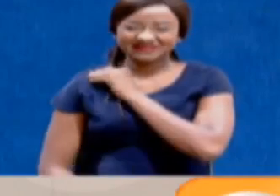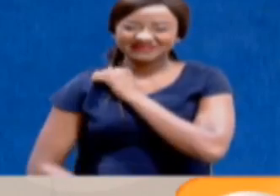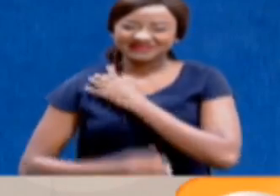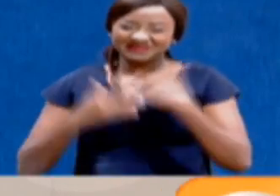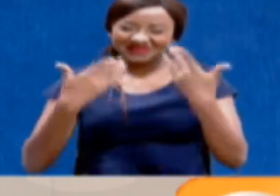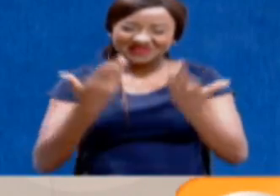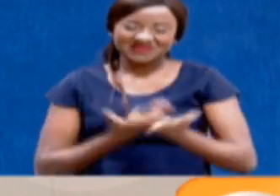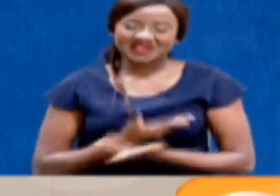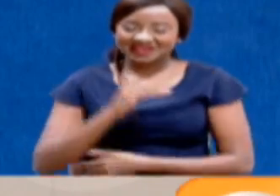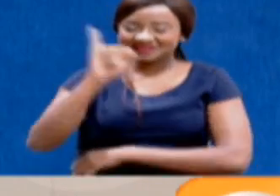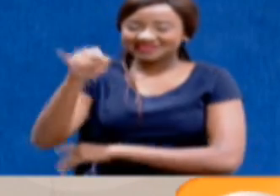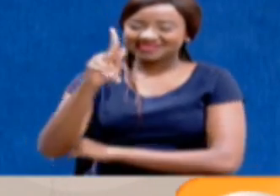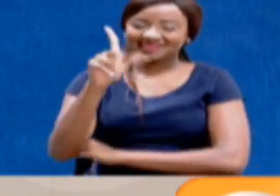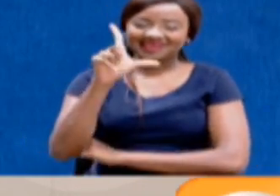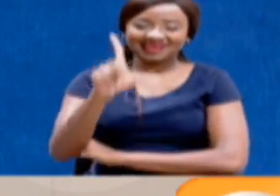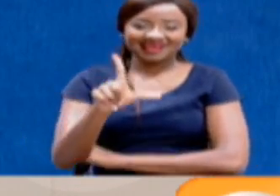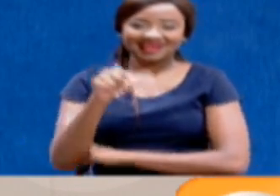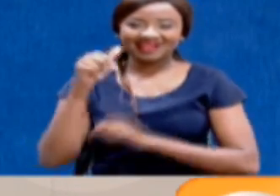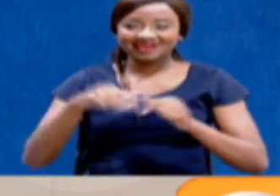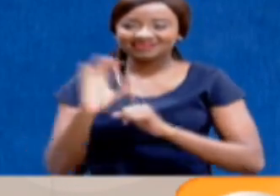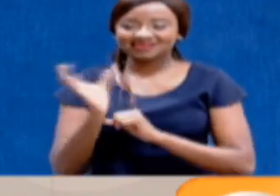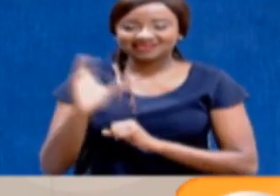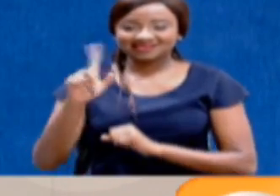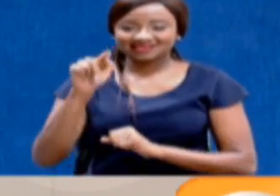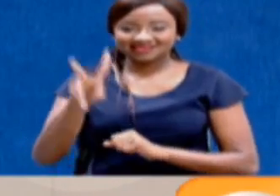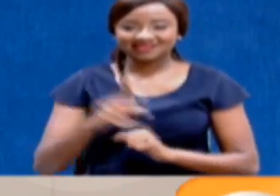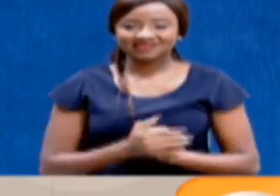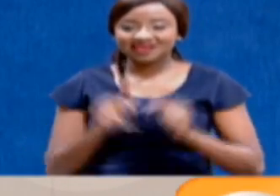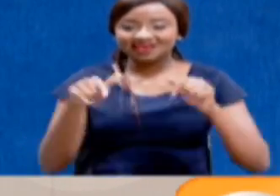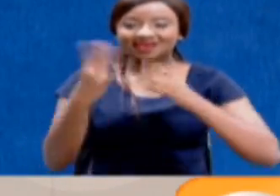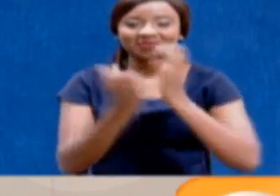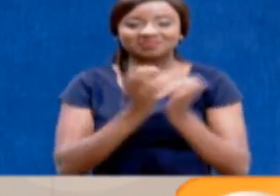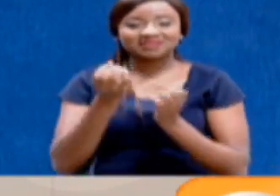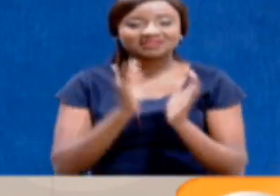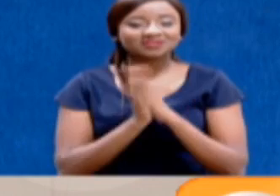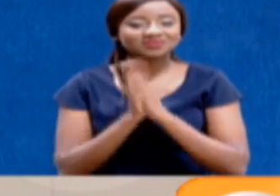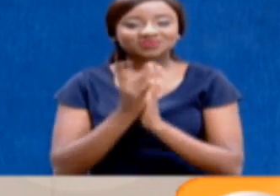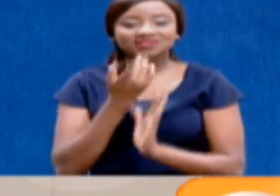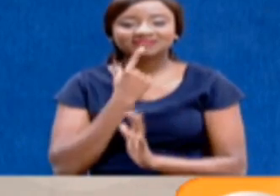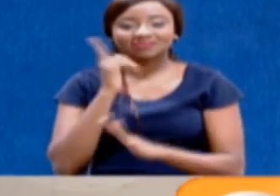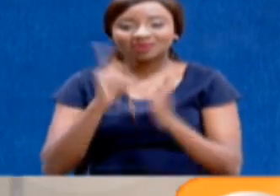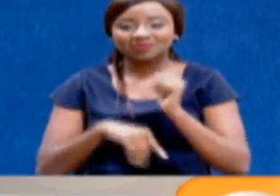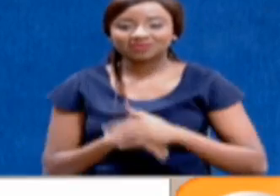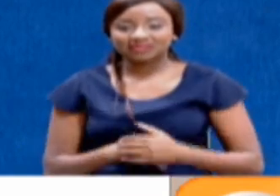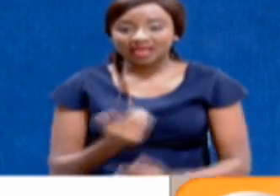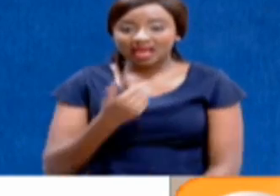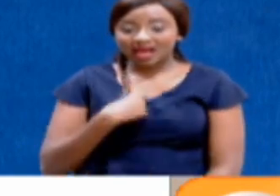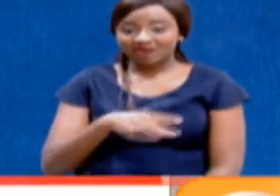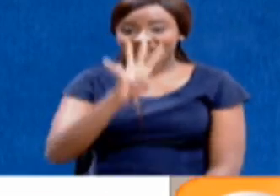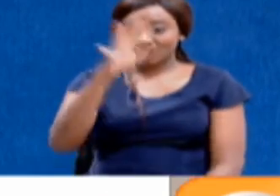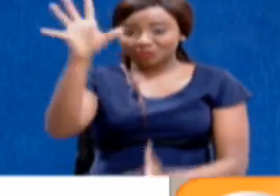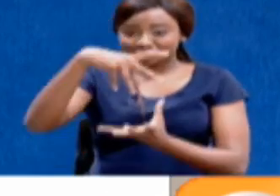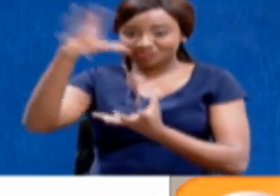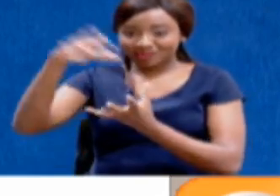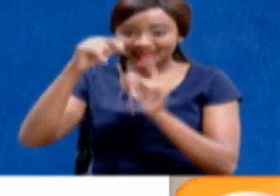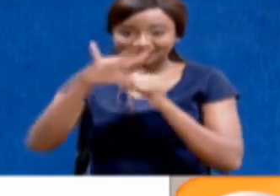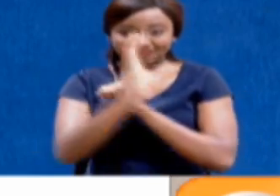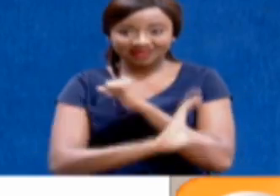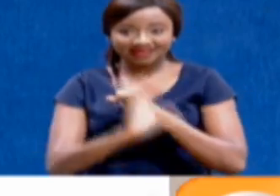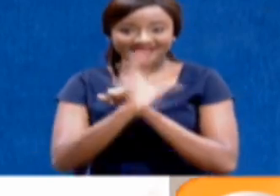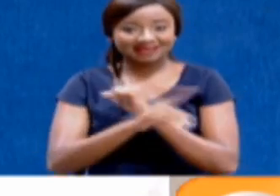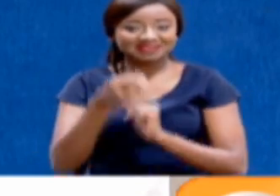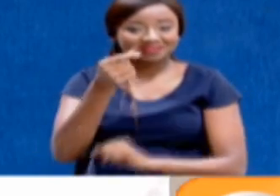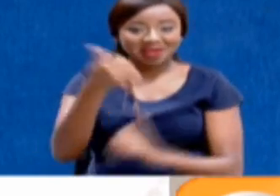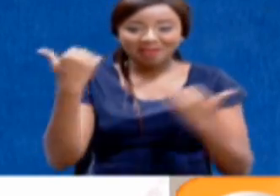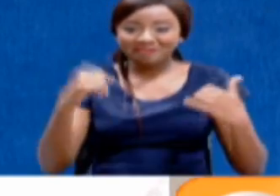And welcome back to Jeff Koinange Live here at Citizen Television. On to business news. And at least 4 supermarkets in the country have